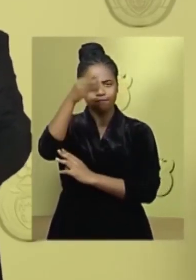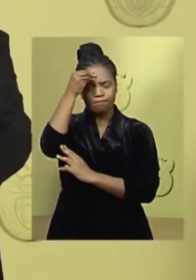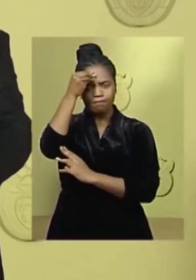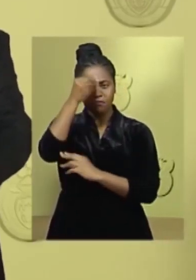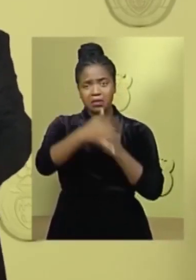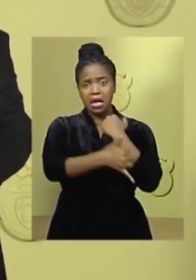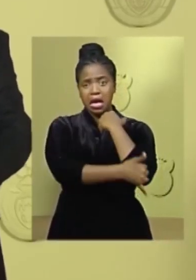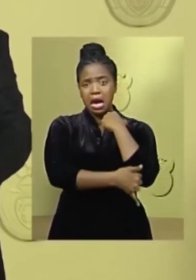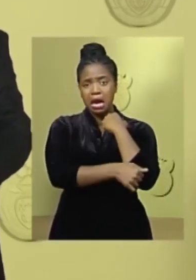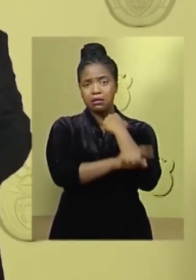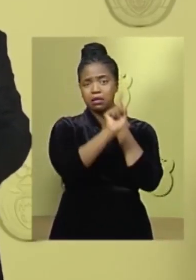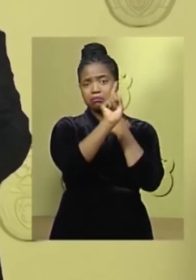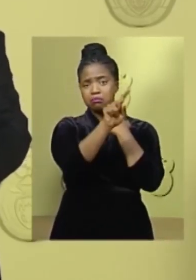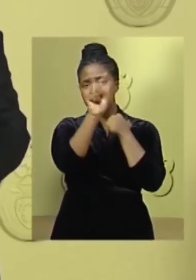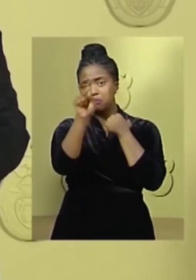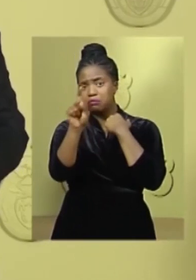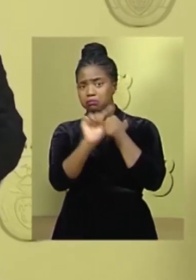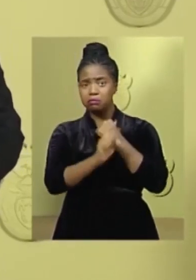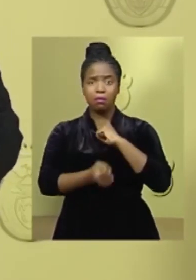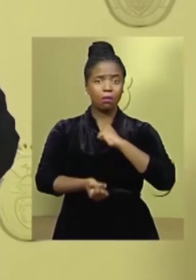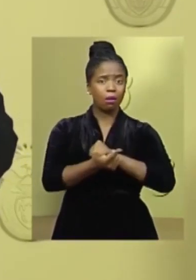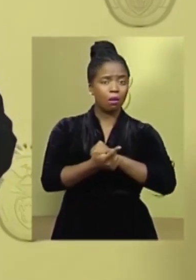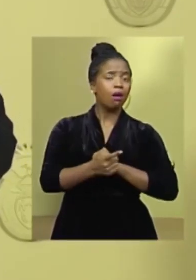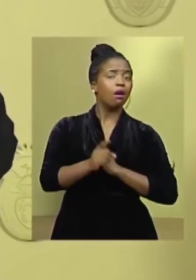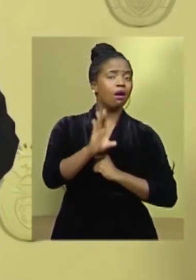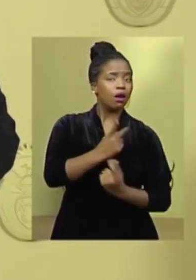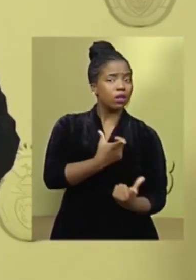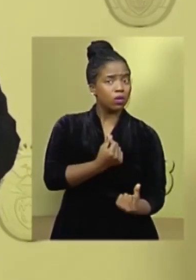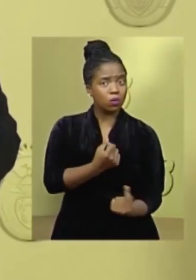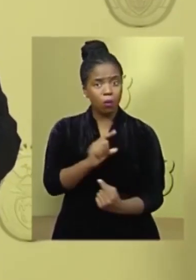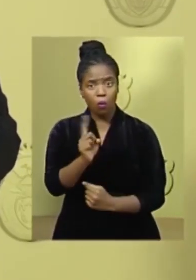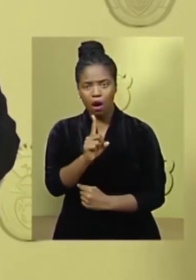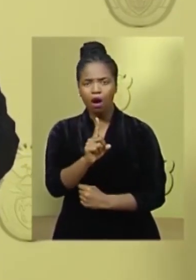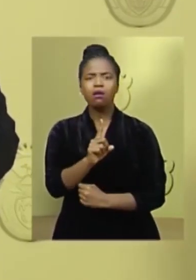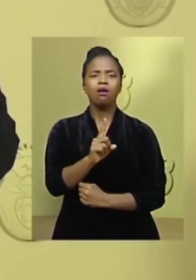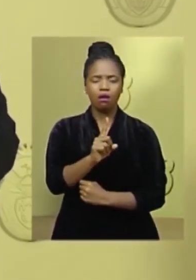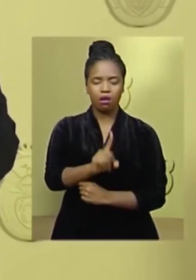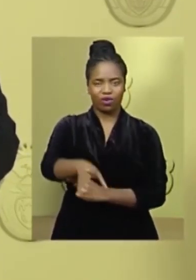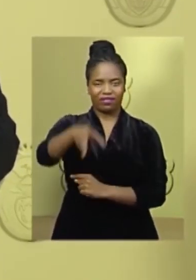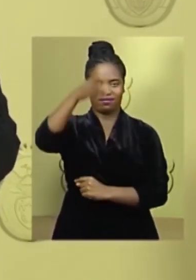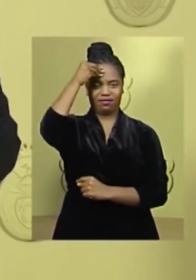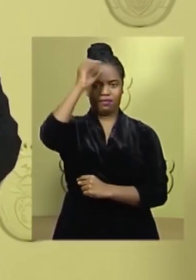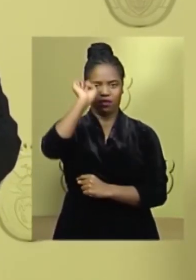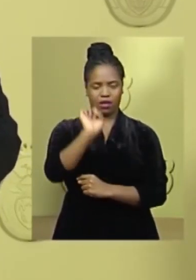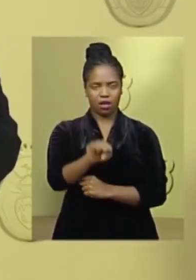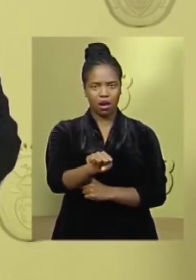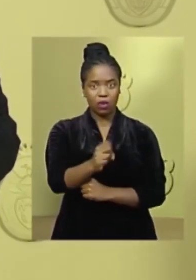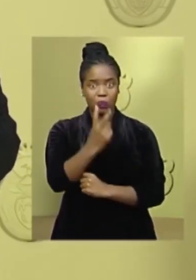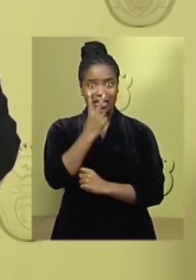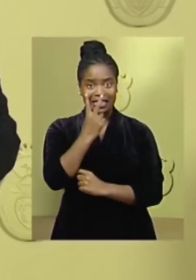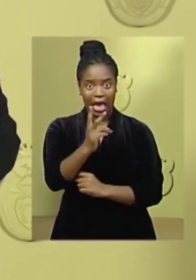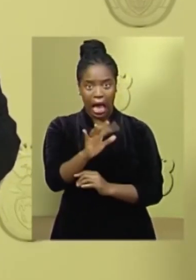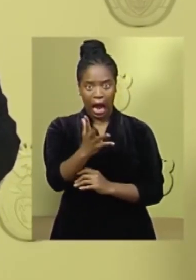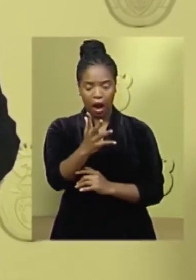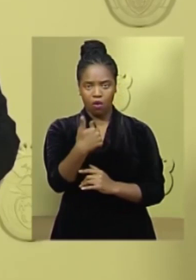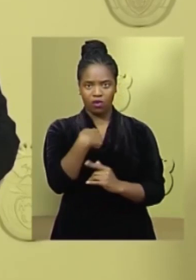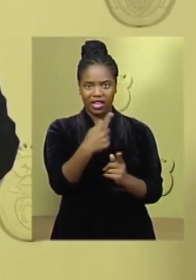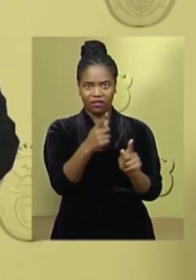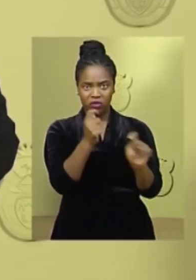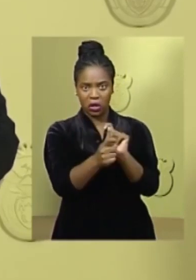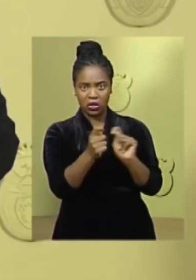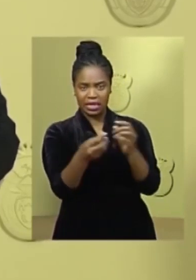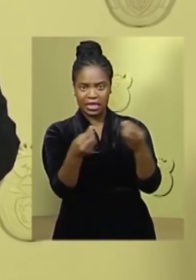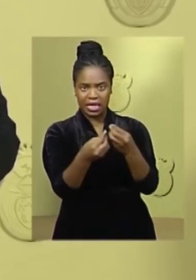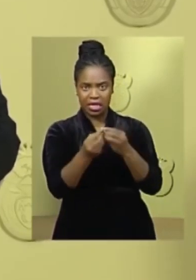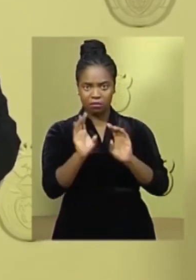Commit Council has decided to enforce a national worldwide lockdown for 21 days with an immediate effect from midnight